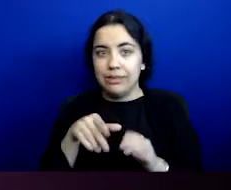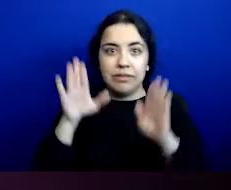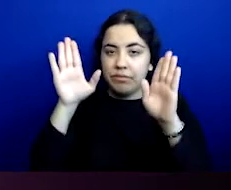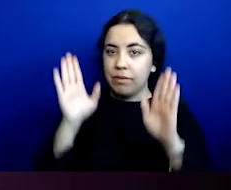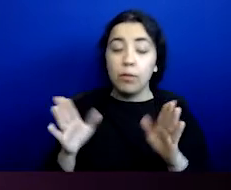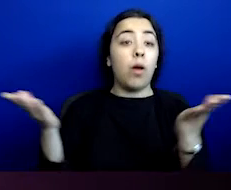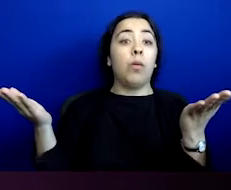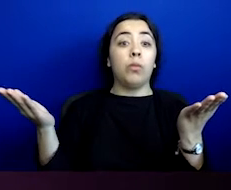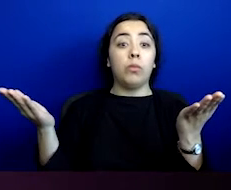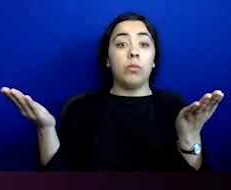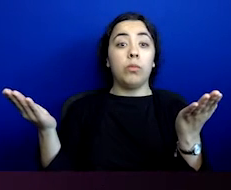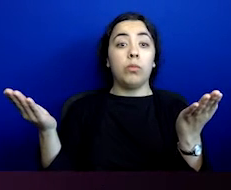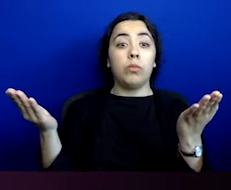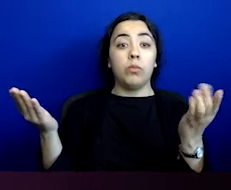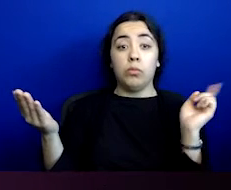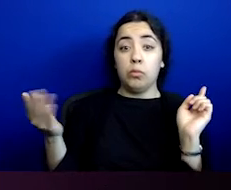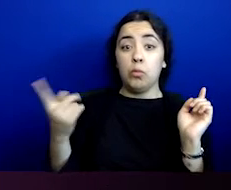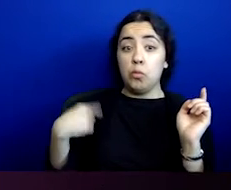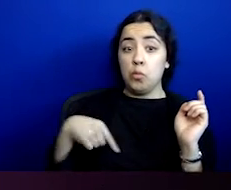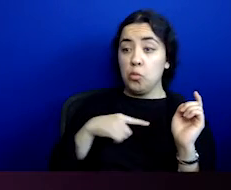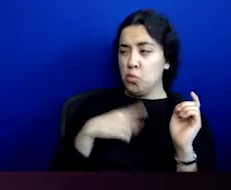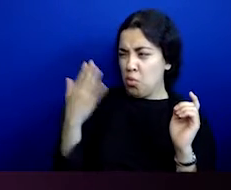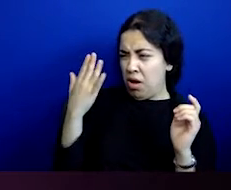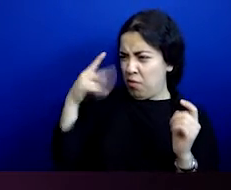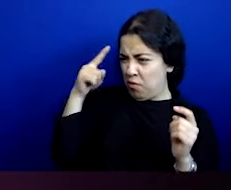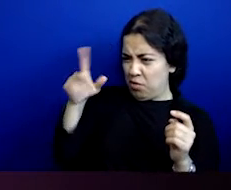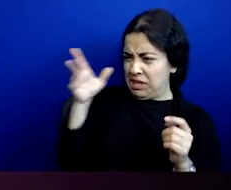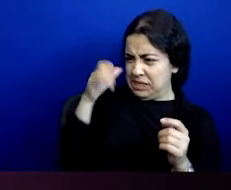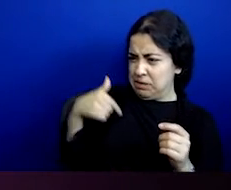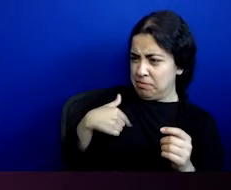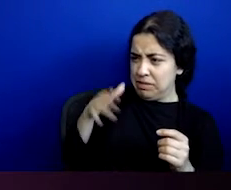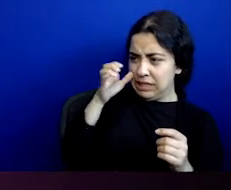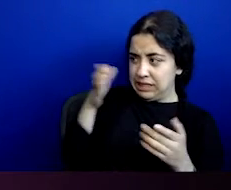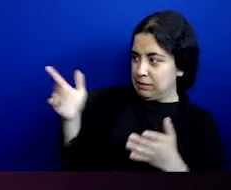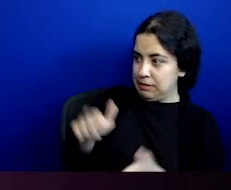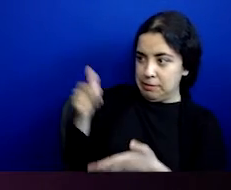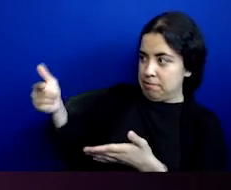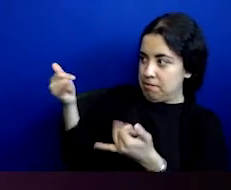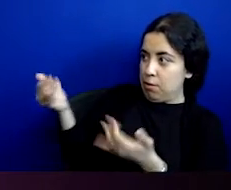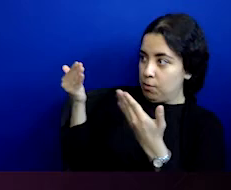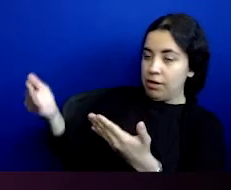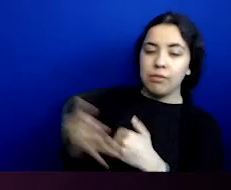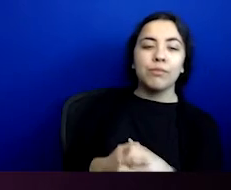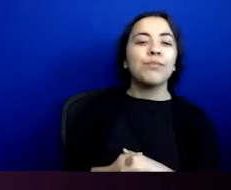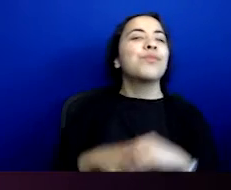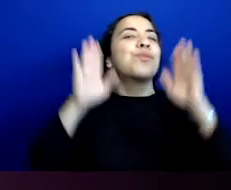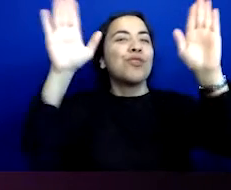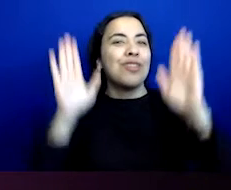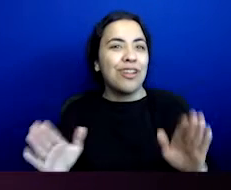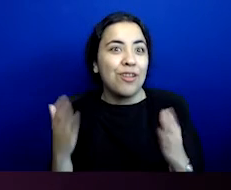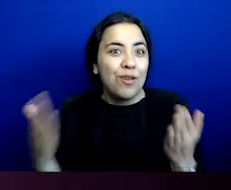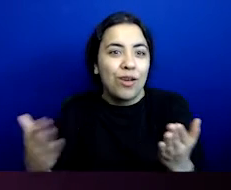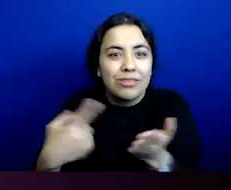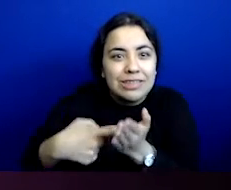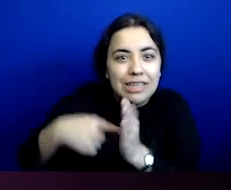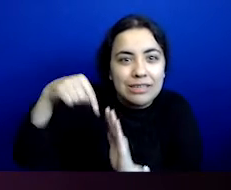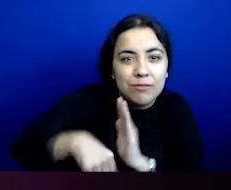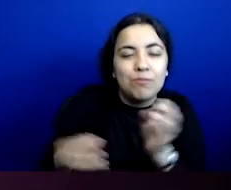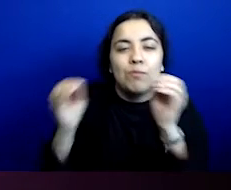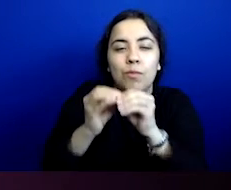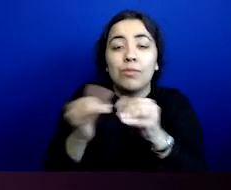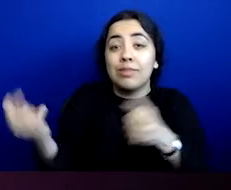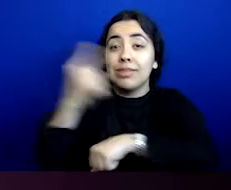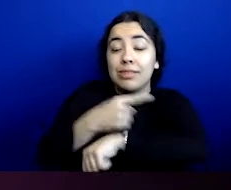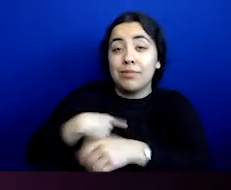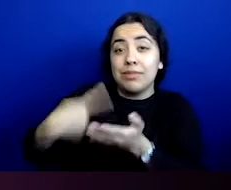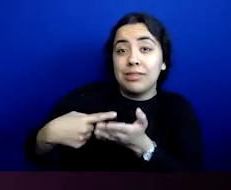fabulous. Great. Oh, we have that. Why are you listening to me? Listen to him. All right. Great. So let's get into it. So today I'm here to